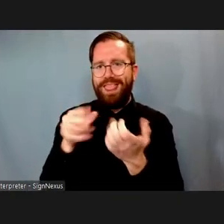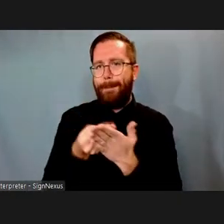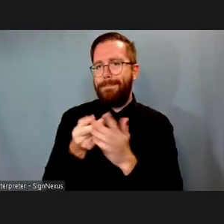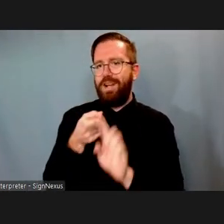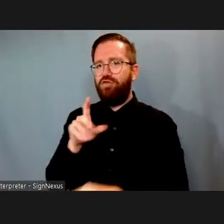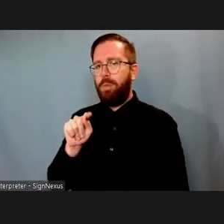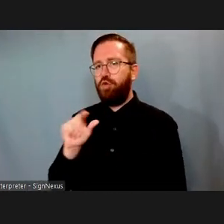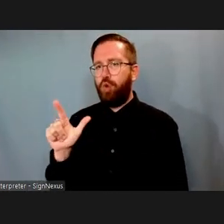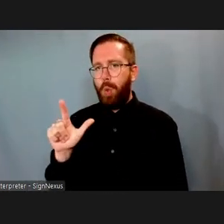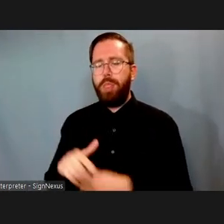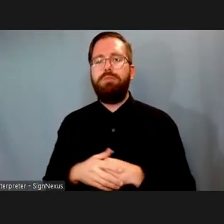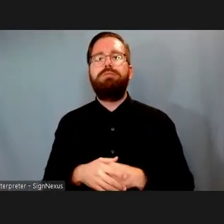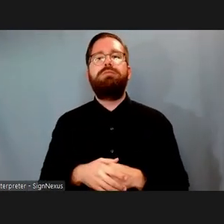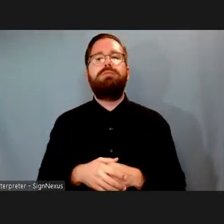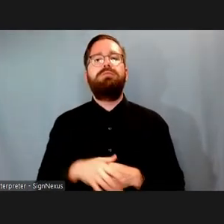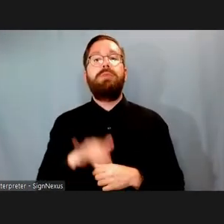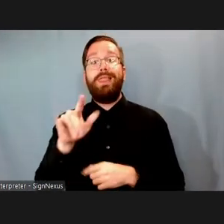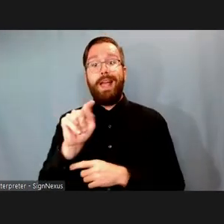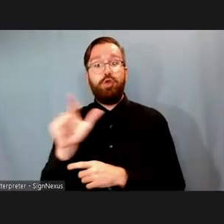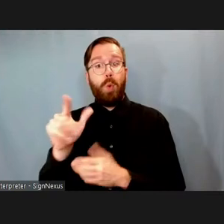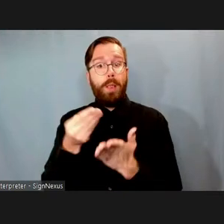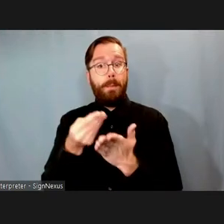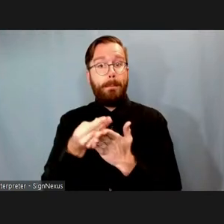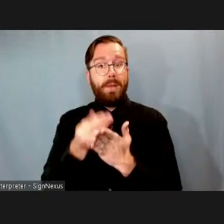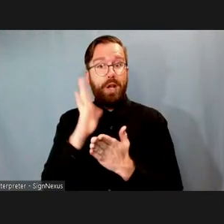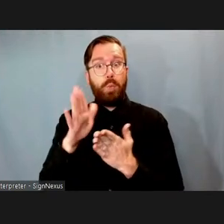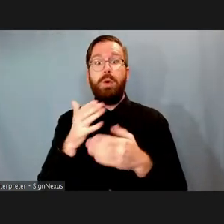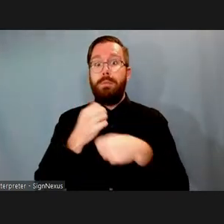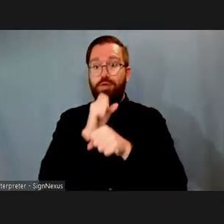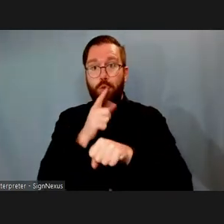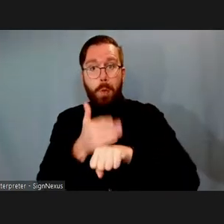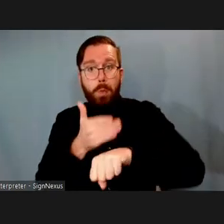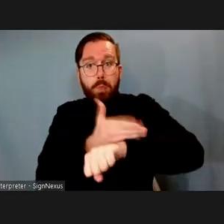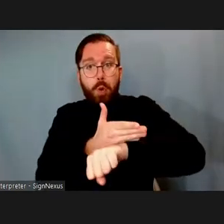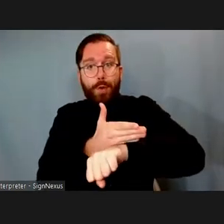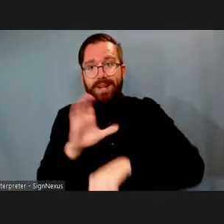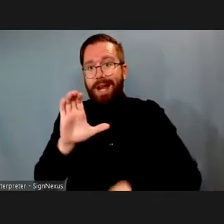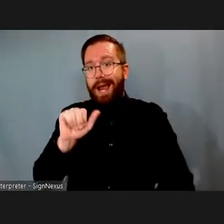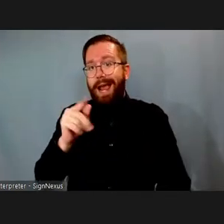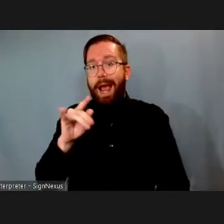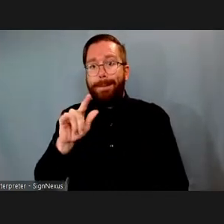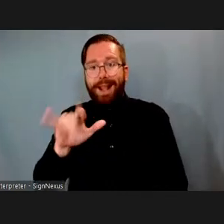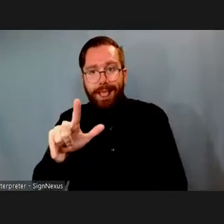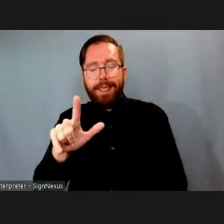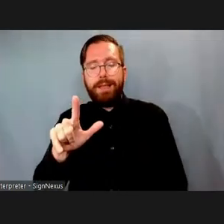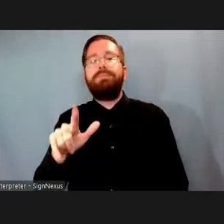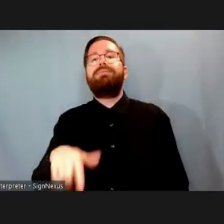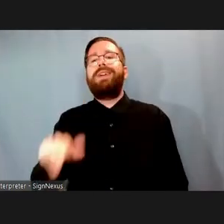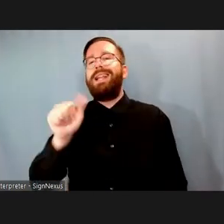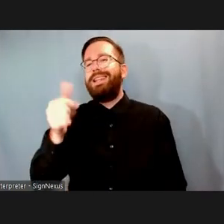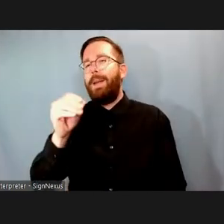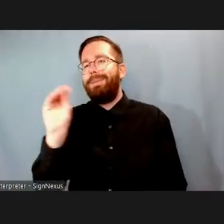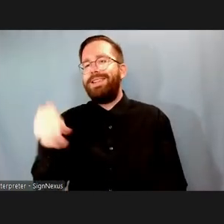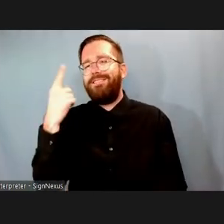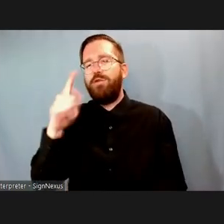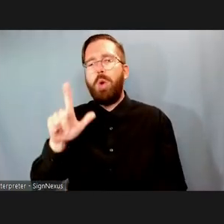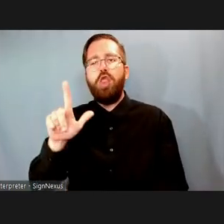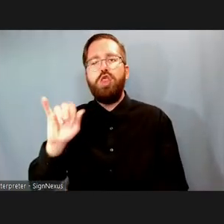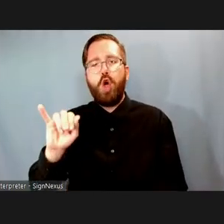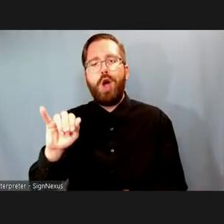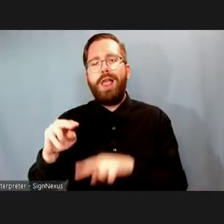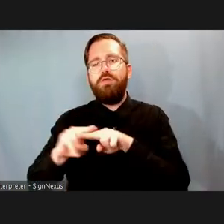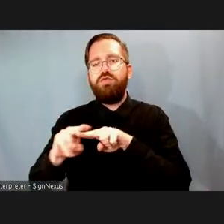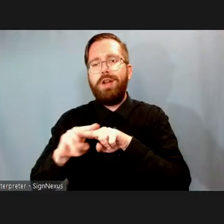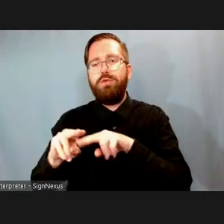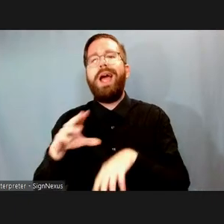the net revenues would be used for new york city transit capital improvements ten percent would be used for long island railroad and ten percent for improvements for metro